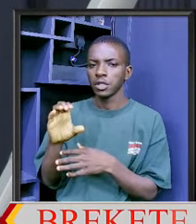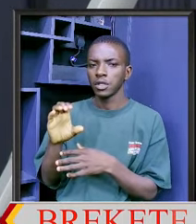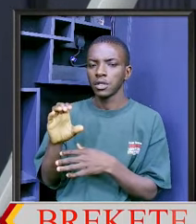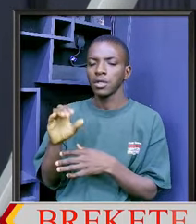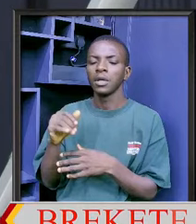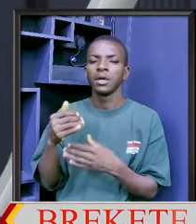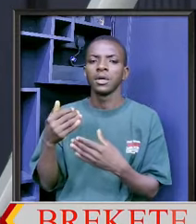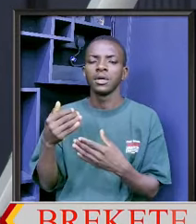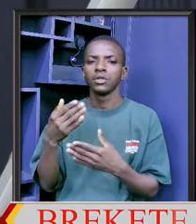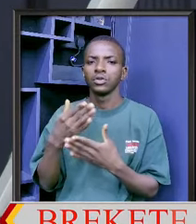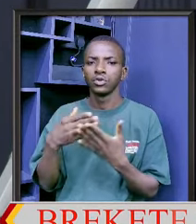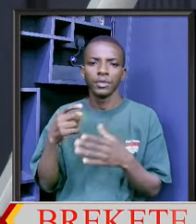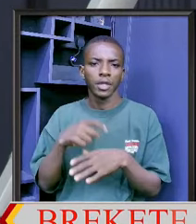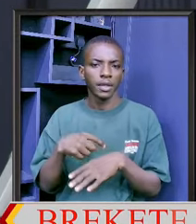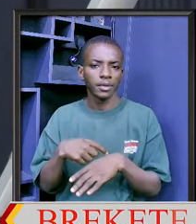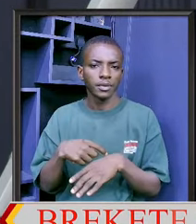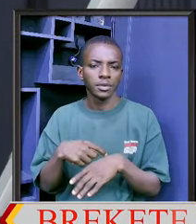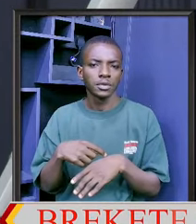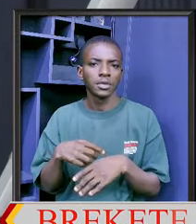Sometimes